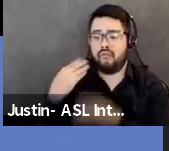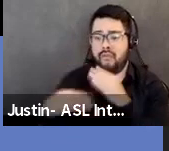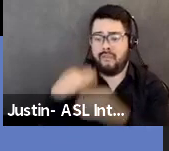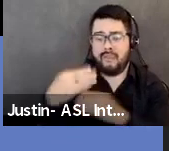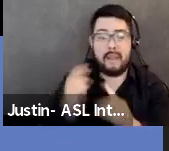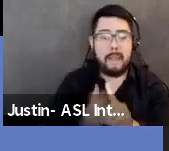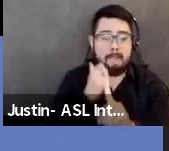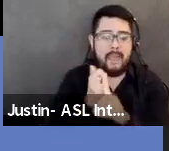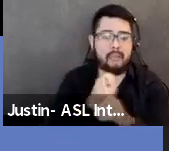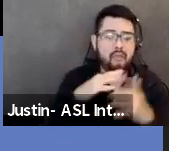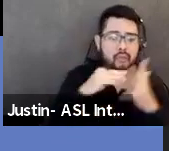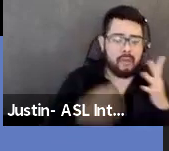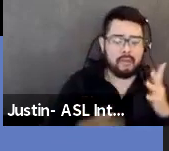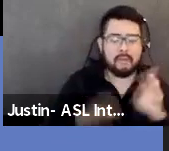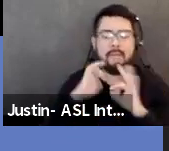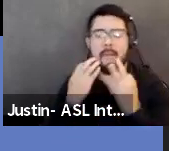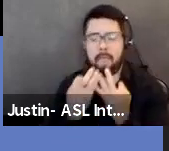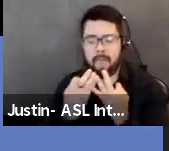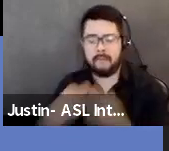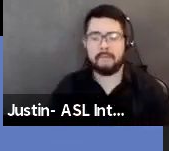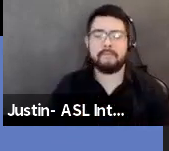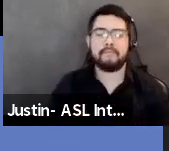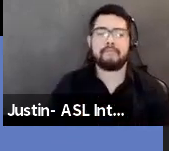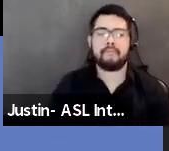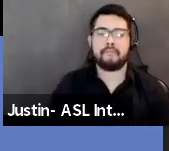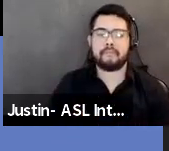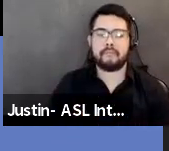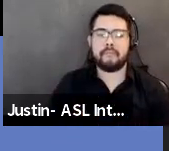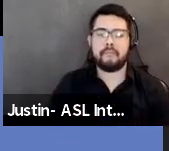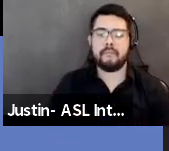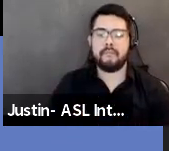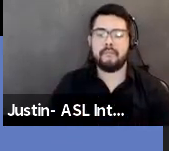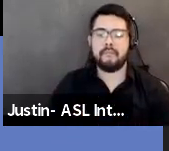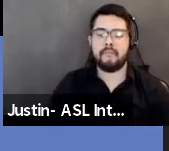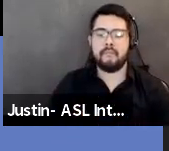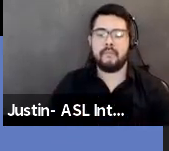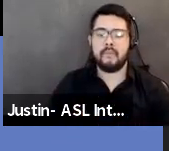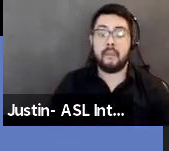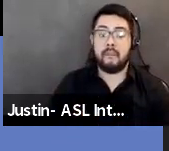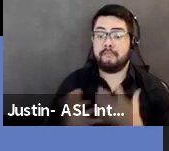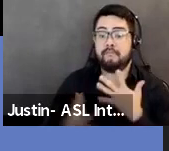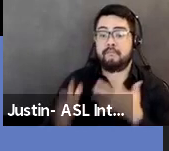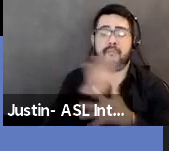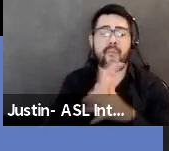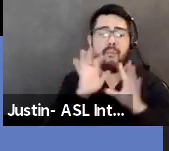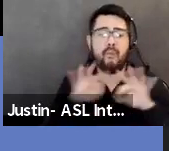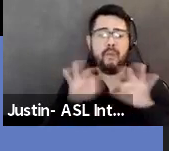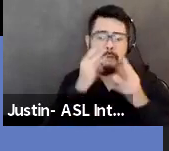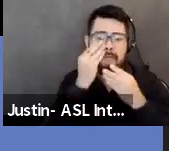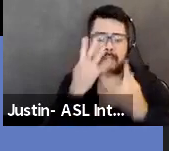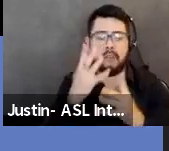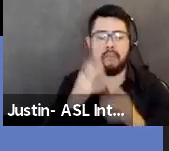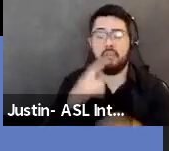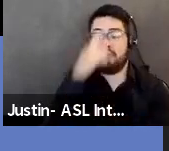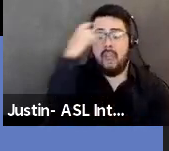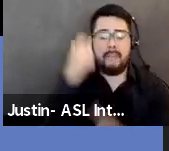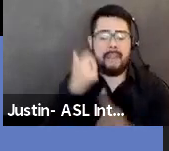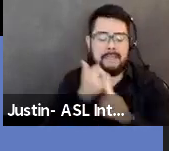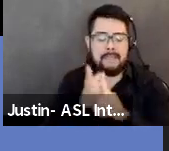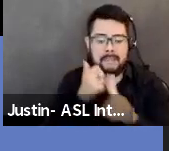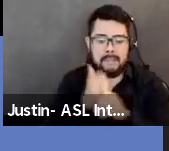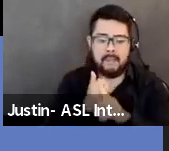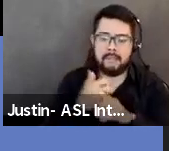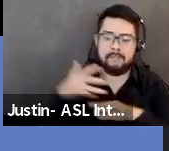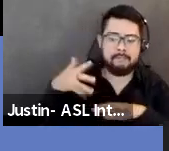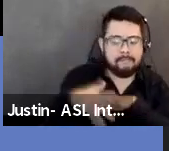students and their families what we really know and what's most pressing for us is recognizing that trauma is fundamentally an